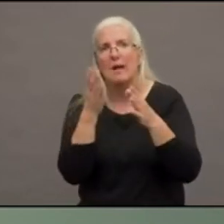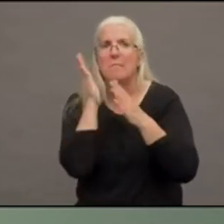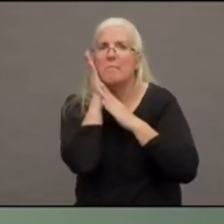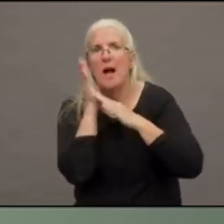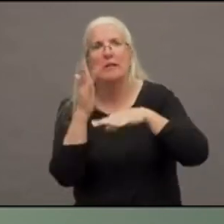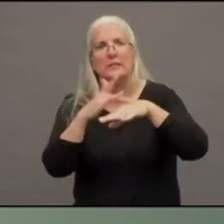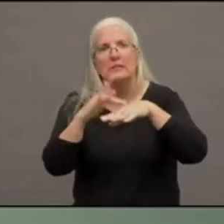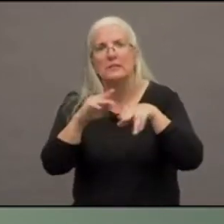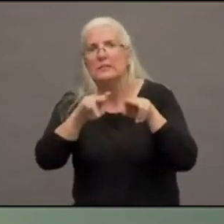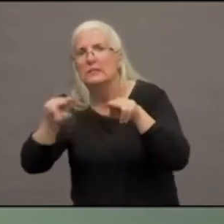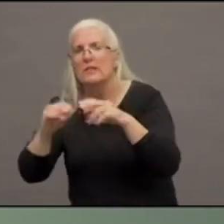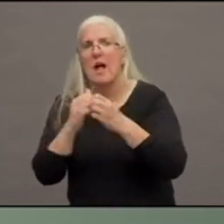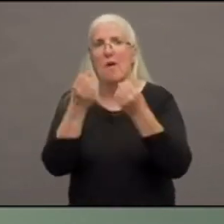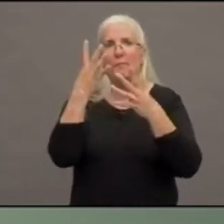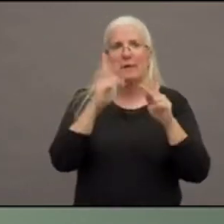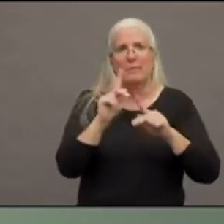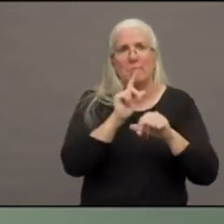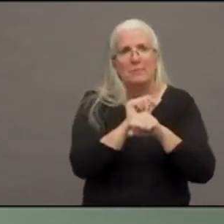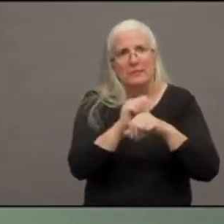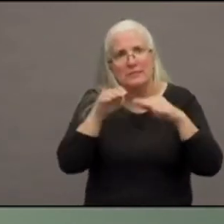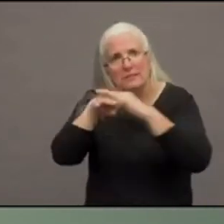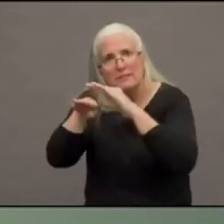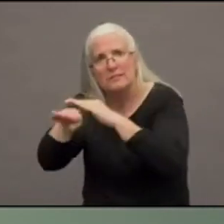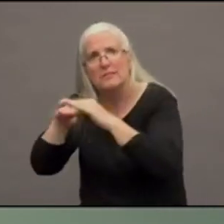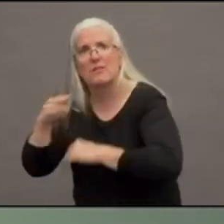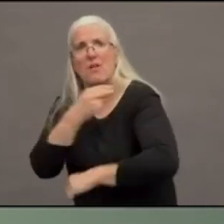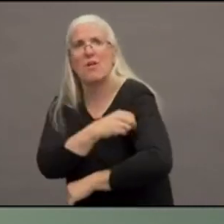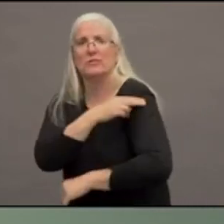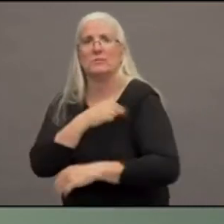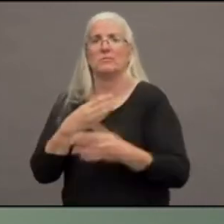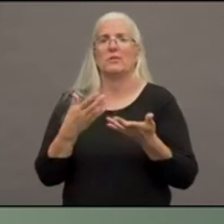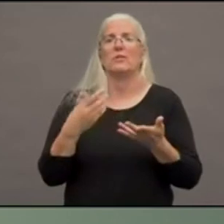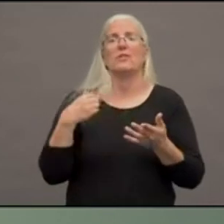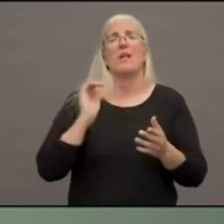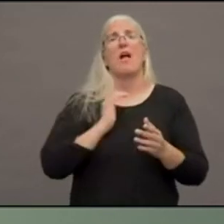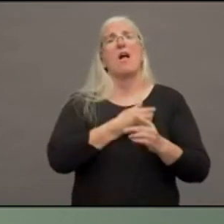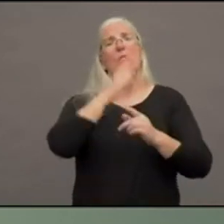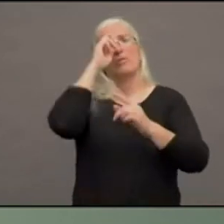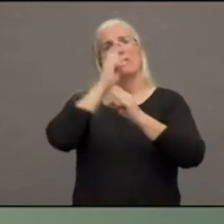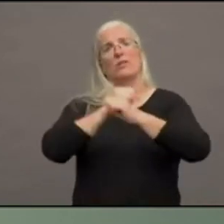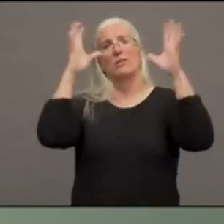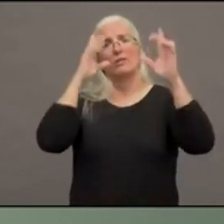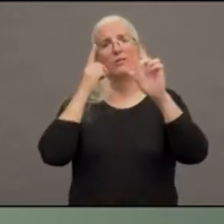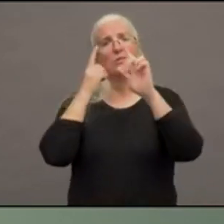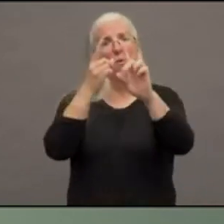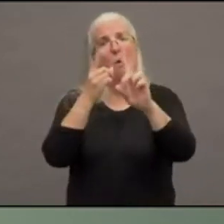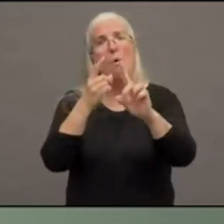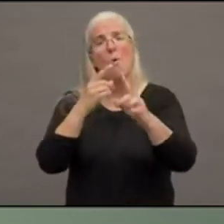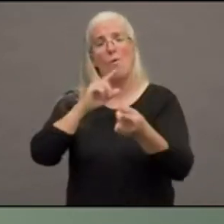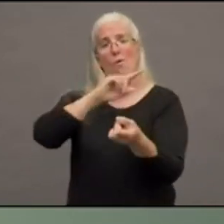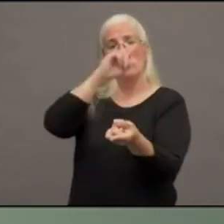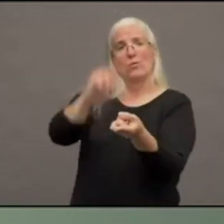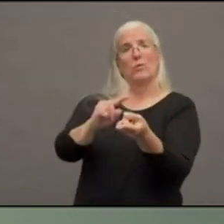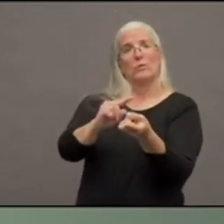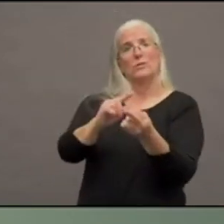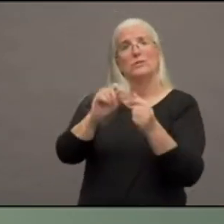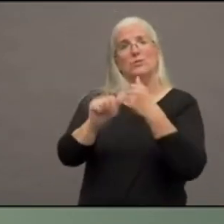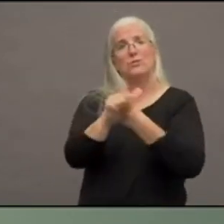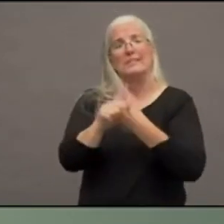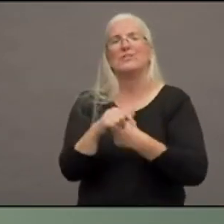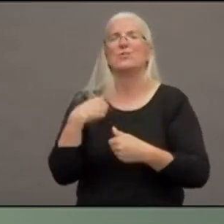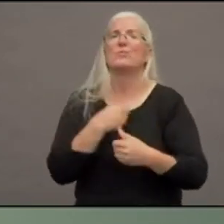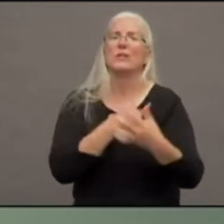But what we're trying to do here with this risk reduction order is have very strict, very